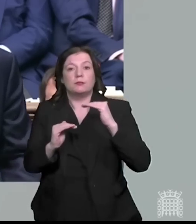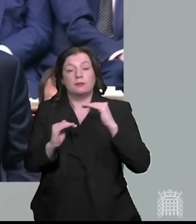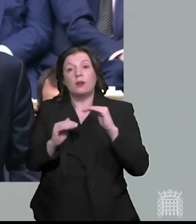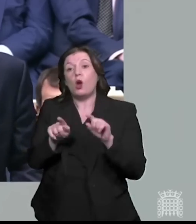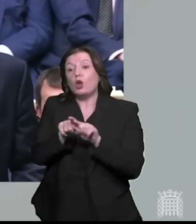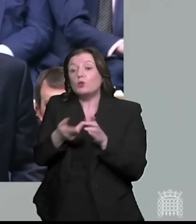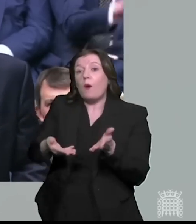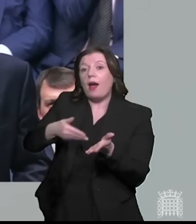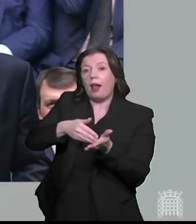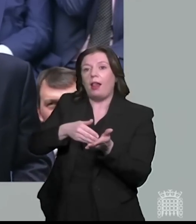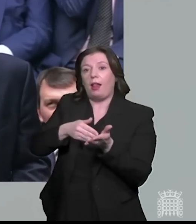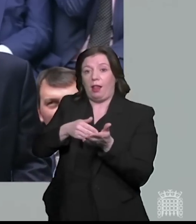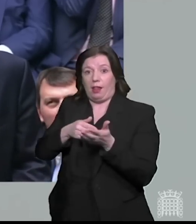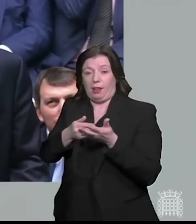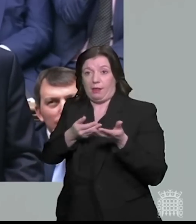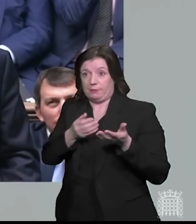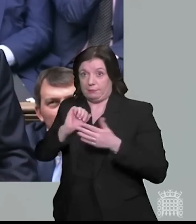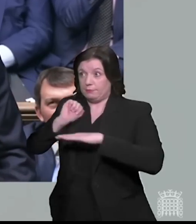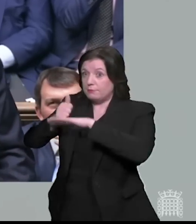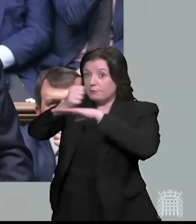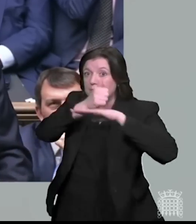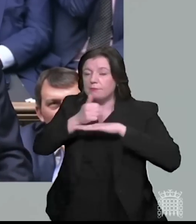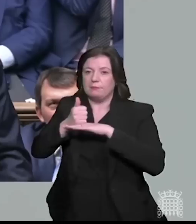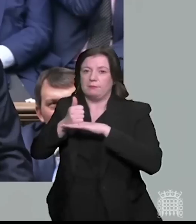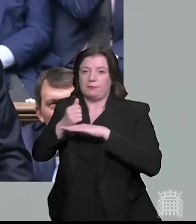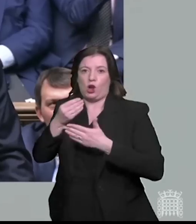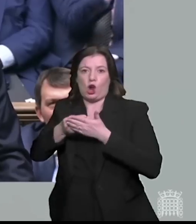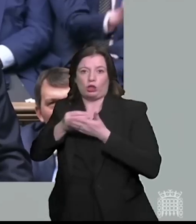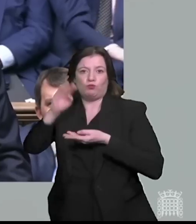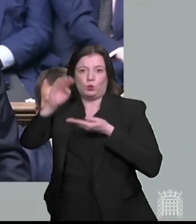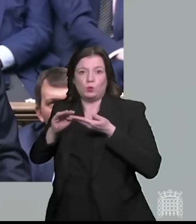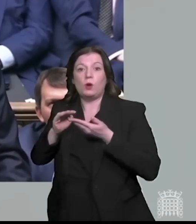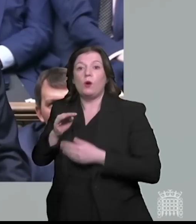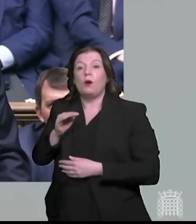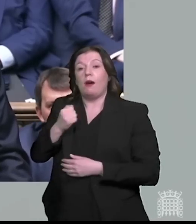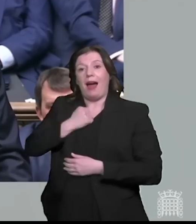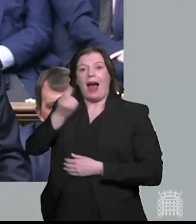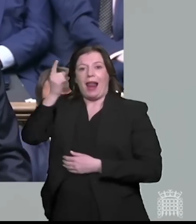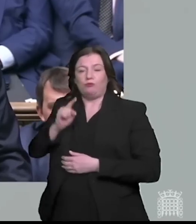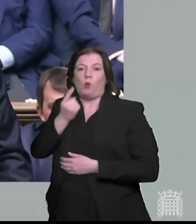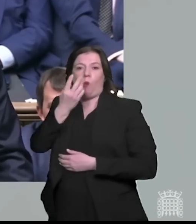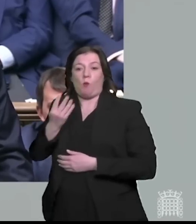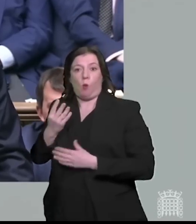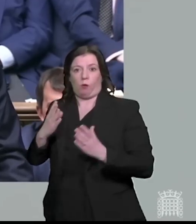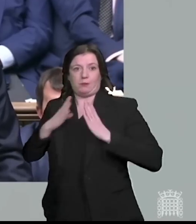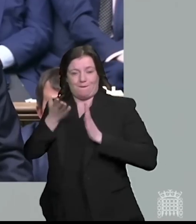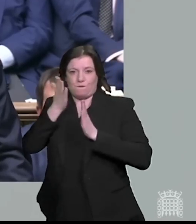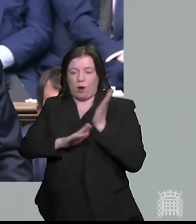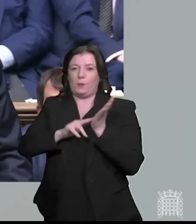opportunities across the nuclear supply chain to help provide 1/4 of our electricity by